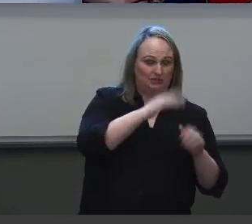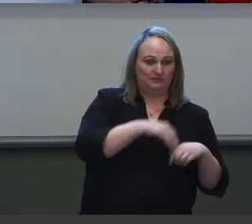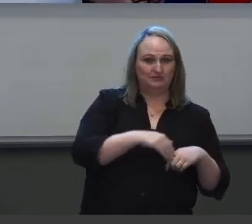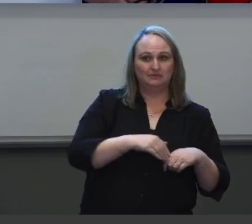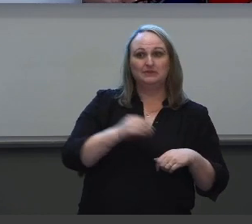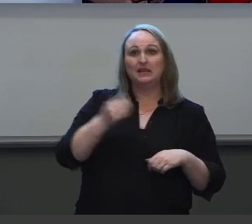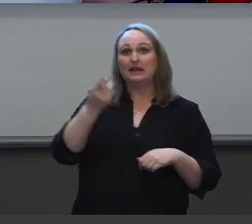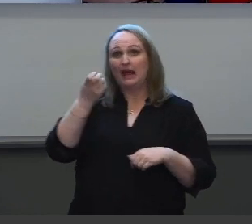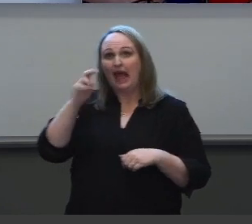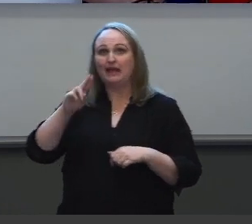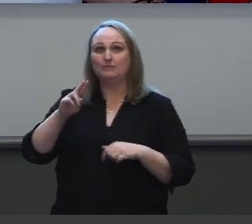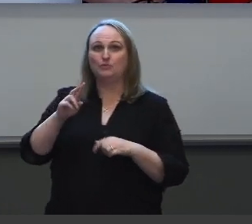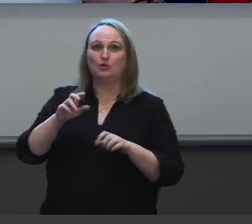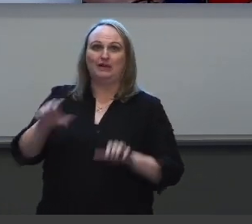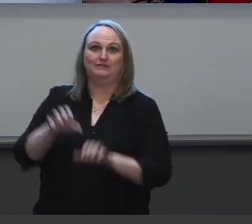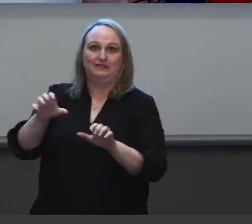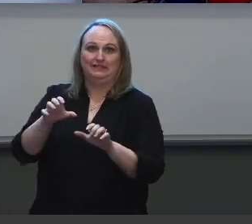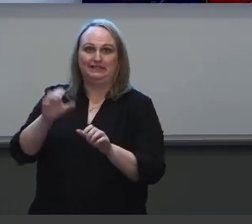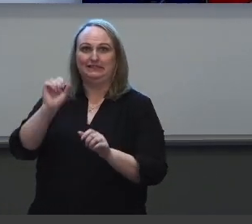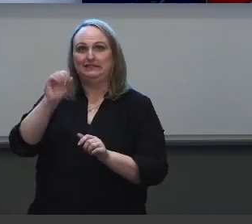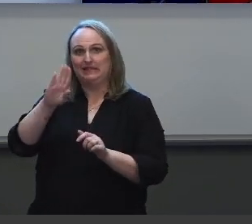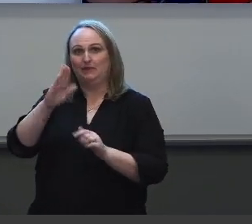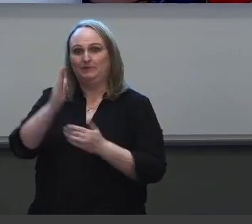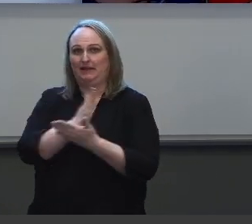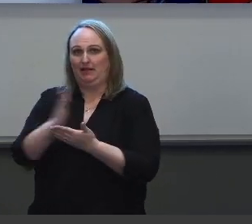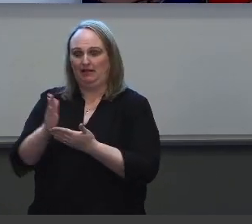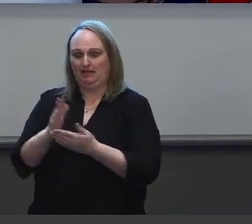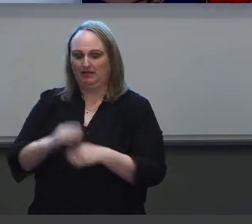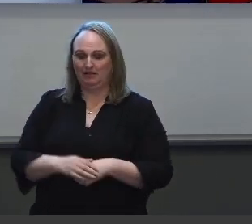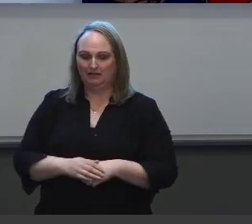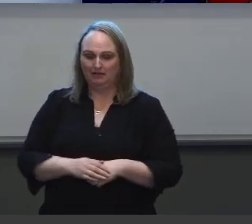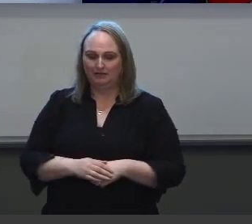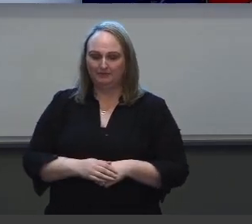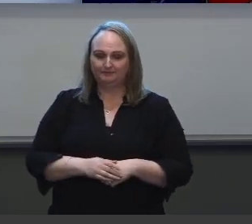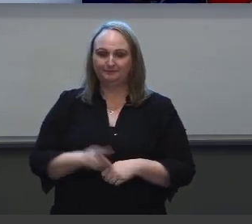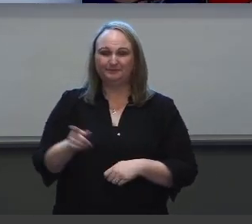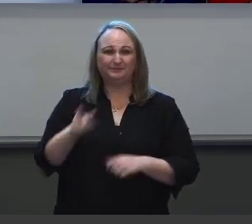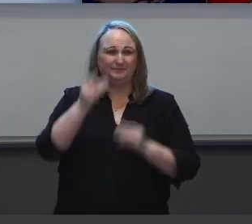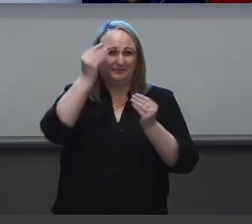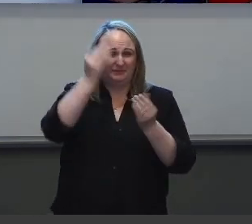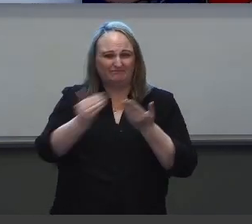and a hyperactivity subscale. And for this, we had data from